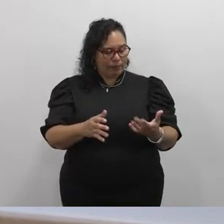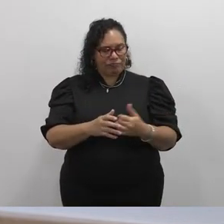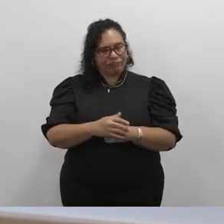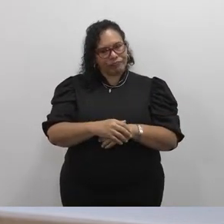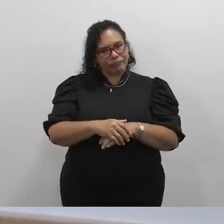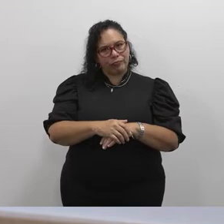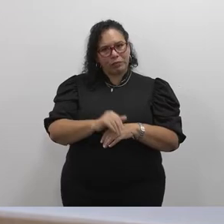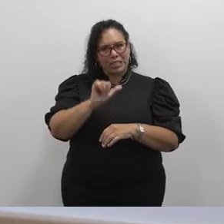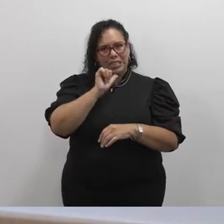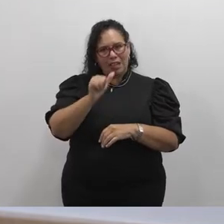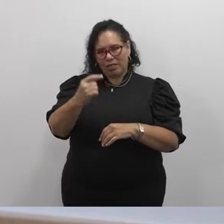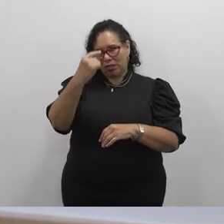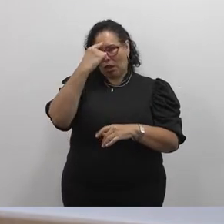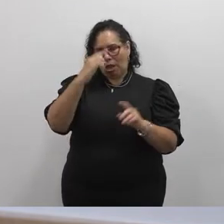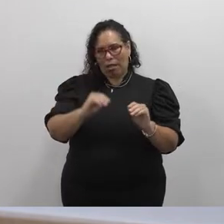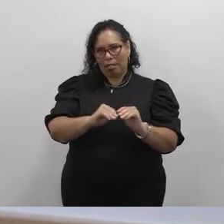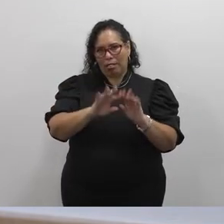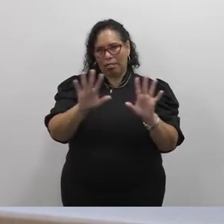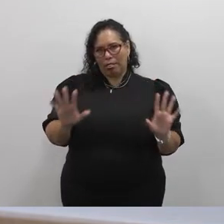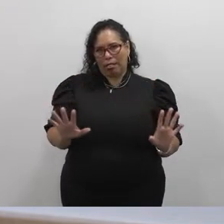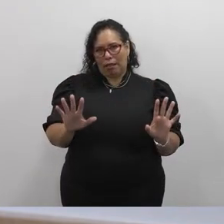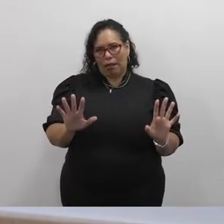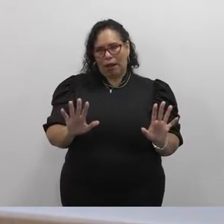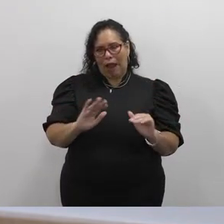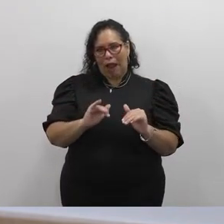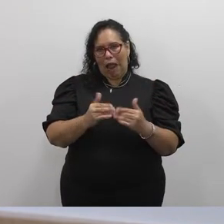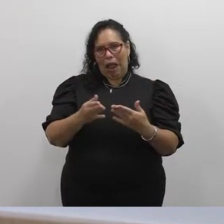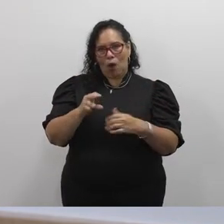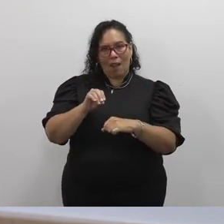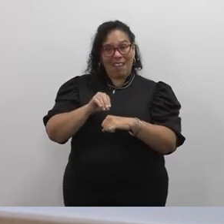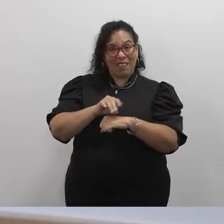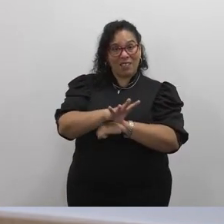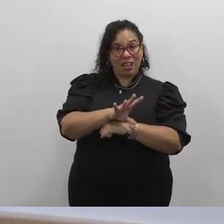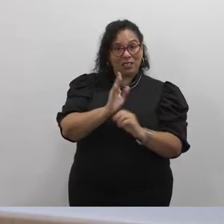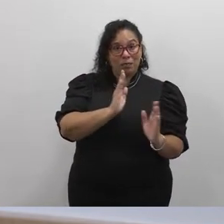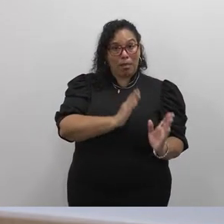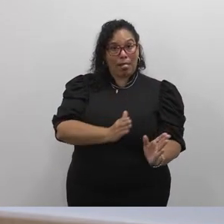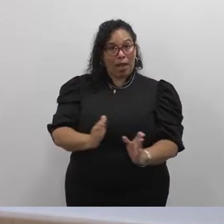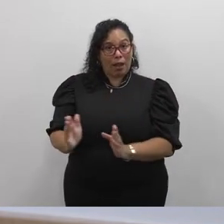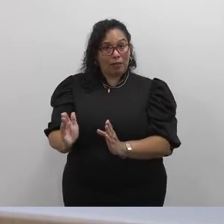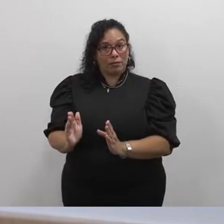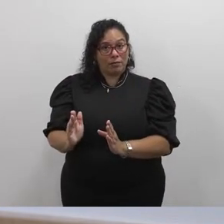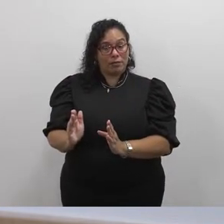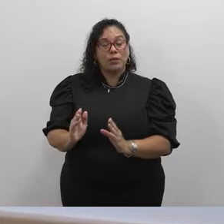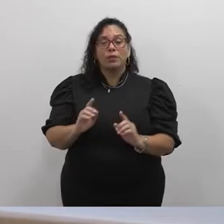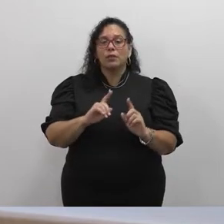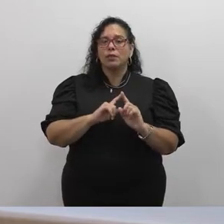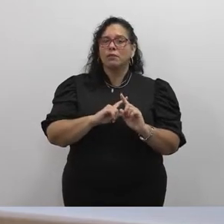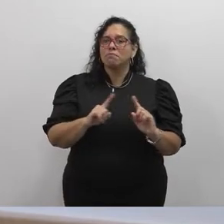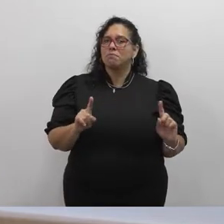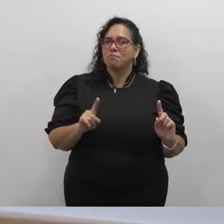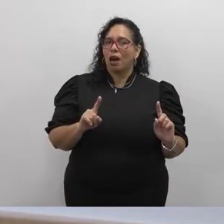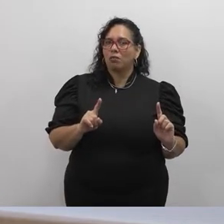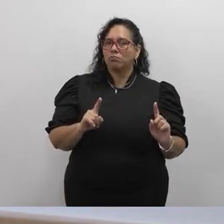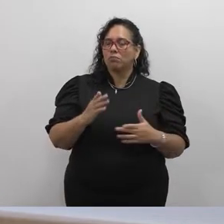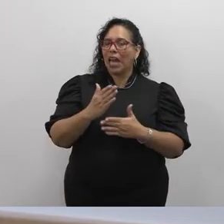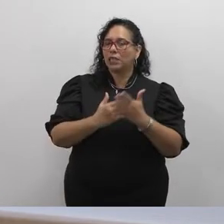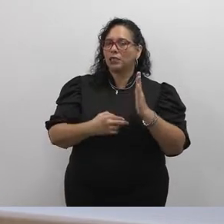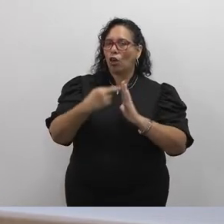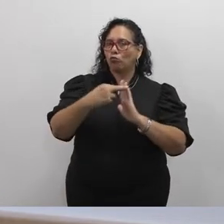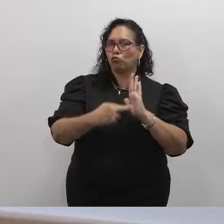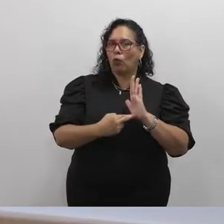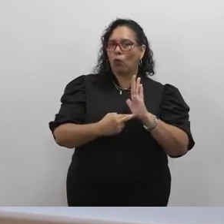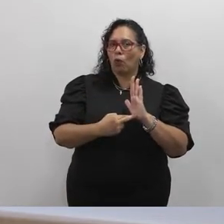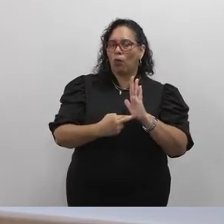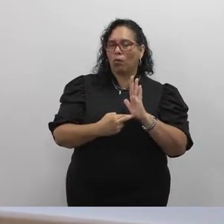thought clearly through yet how that affects our planning, but I think that it has some role.